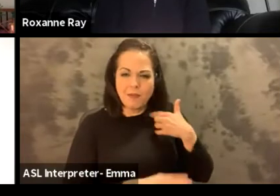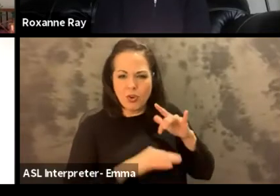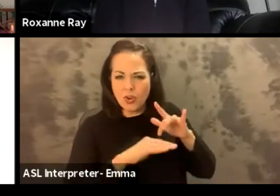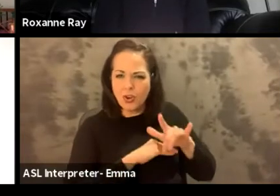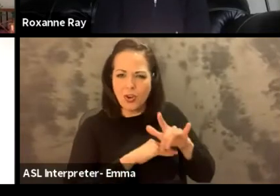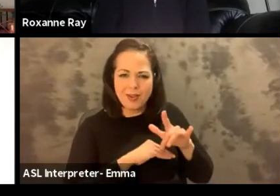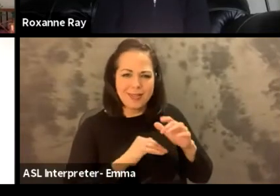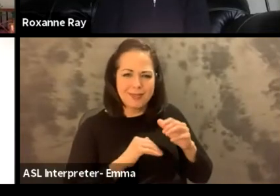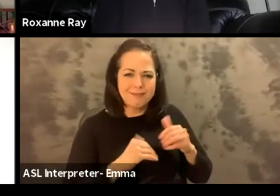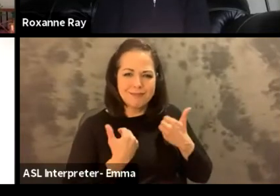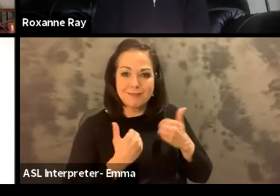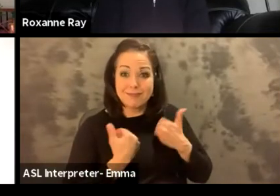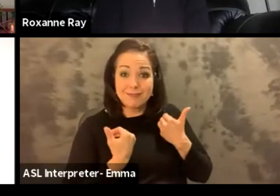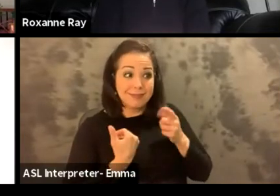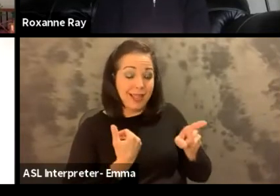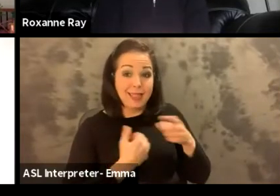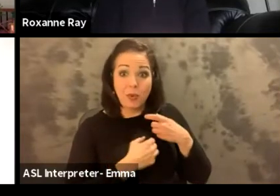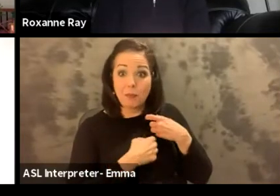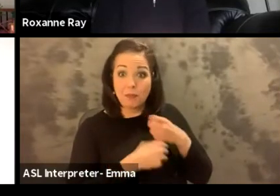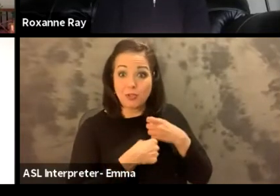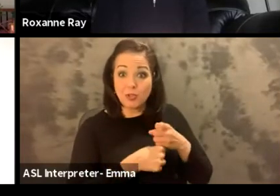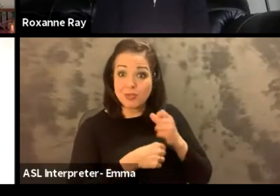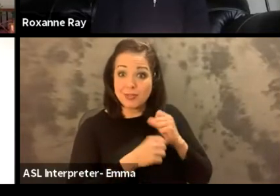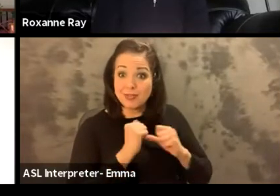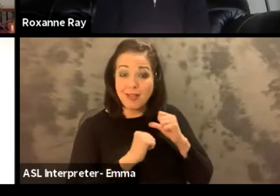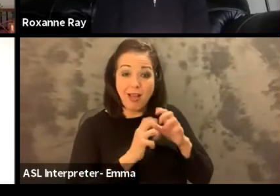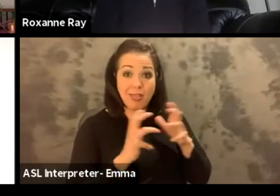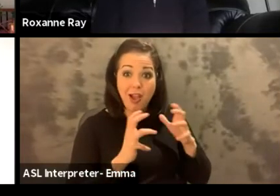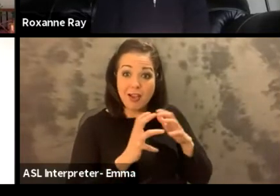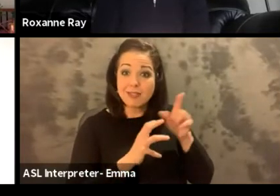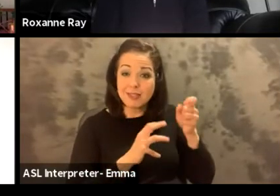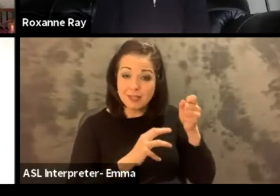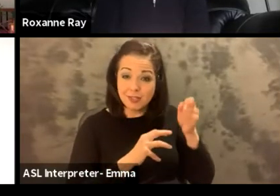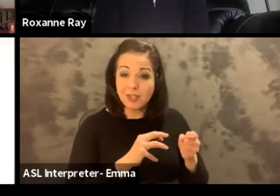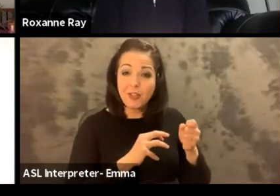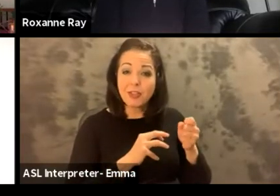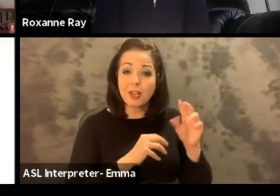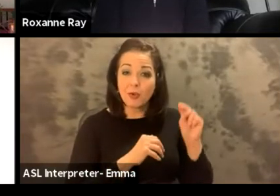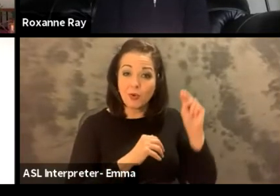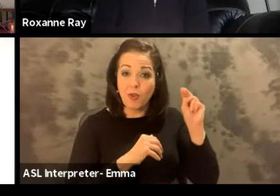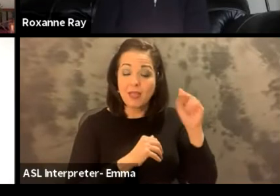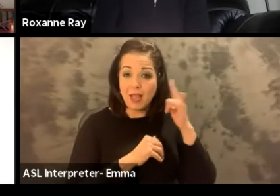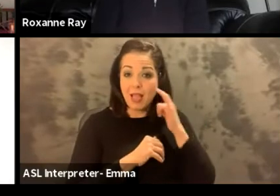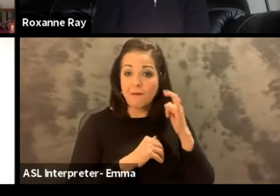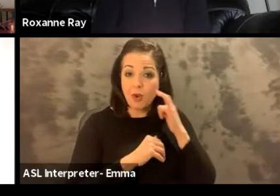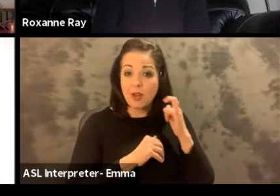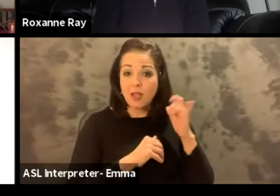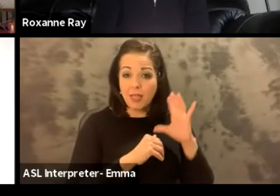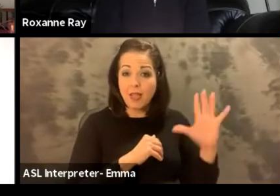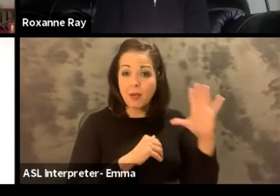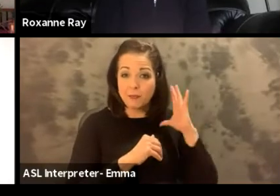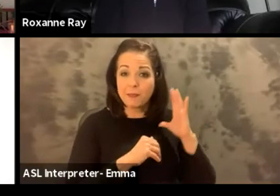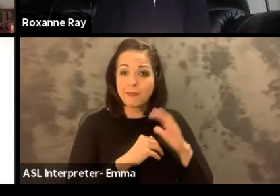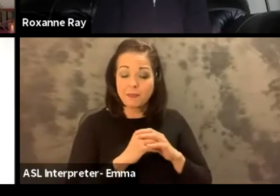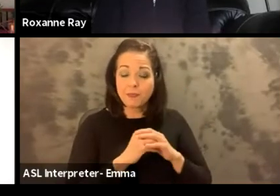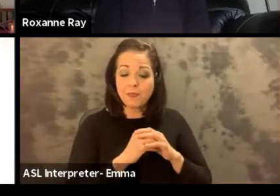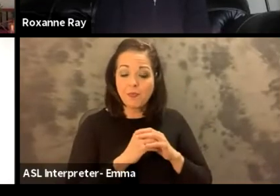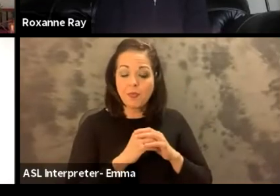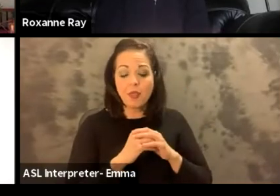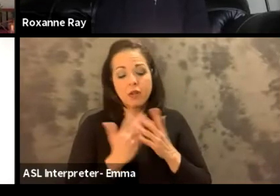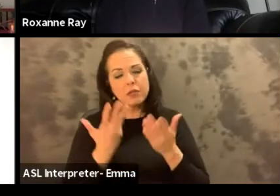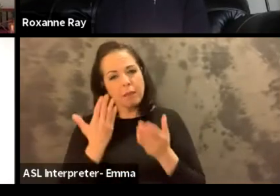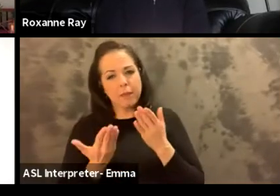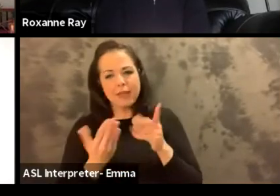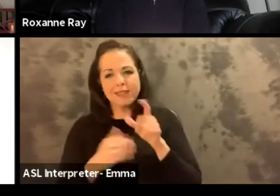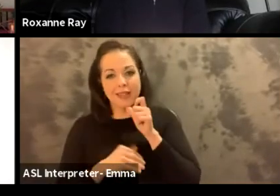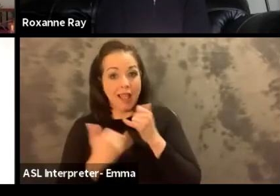to be produced a lot in Southern and Northern California at the time. So, you know, maybe it isn't